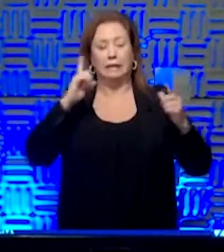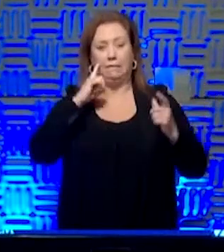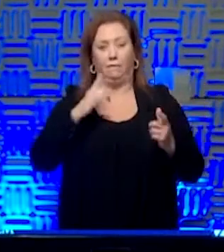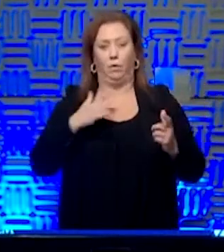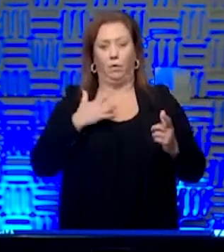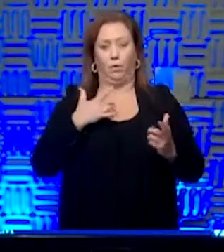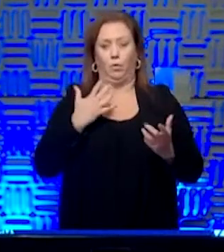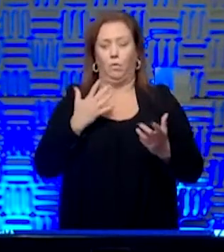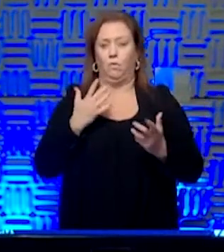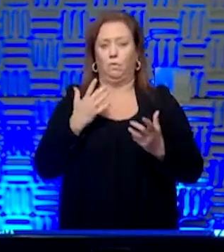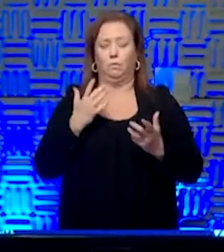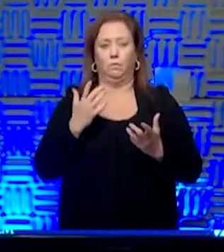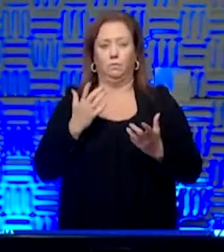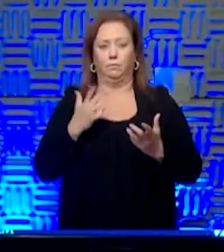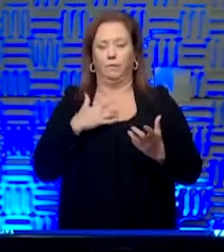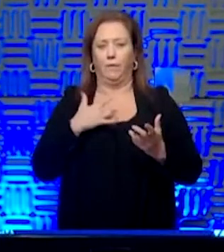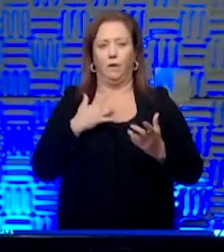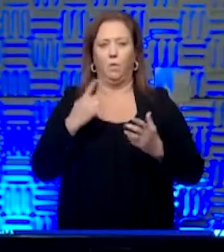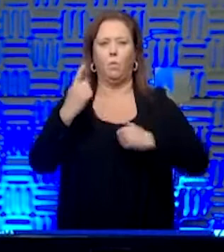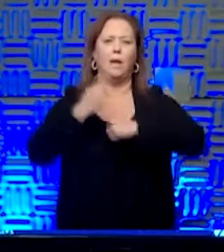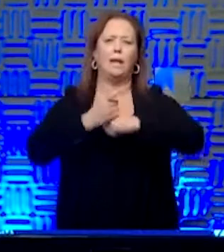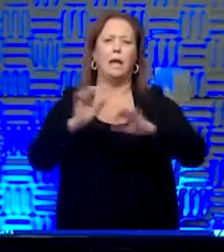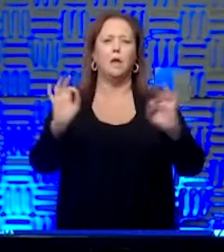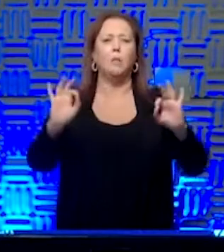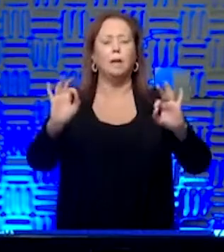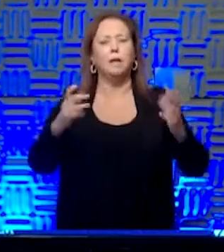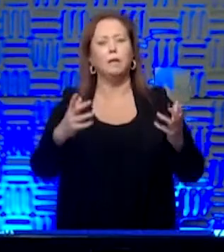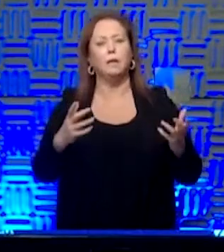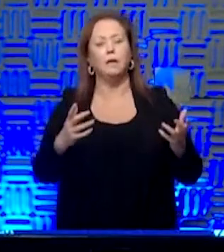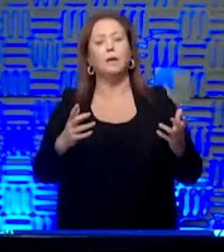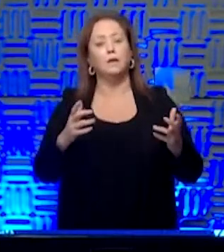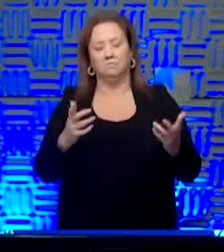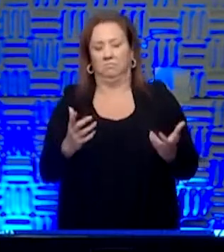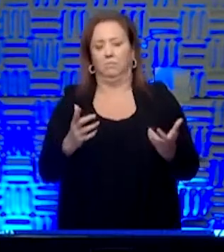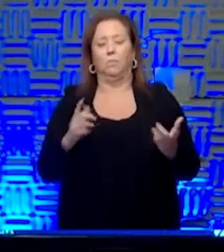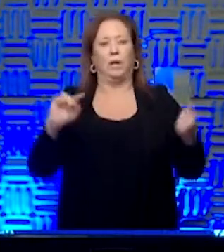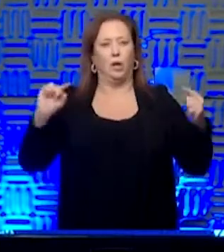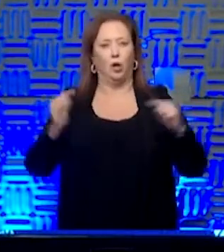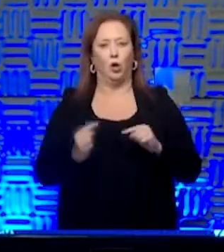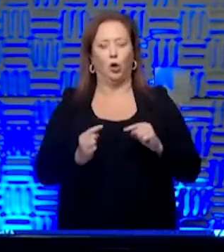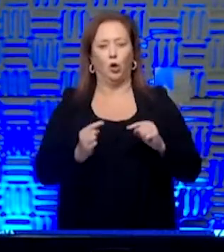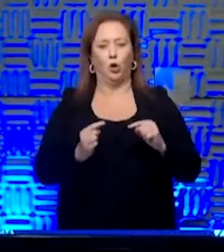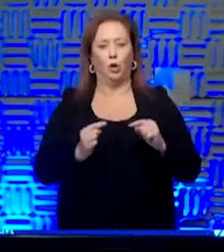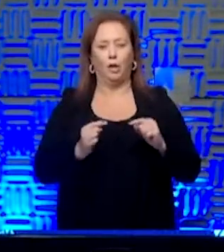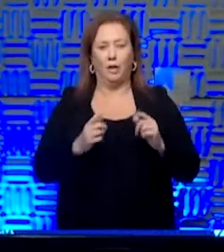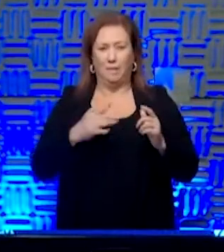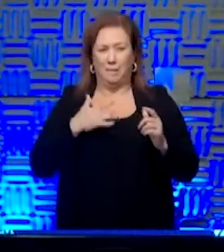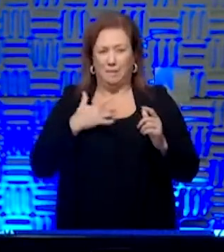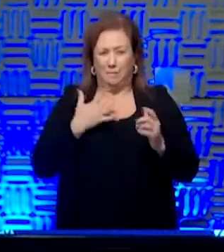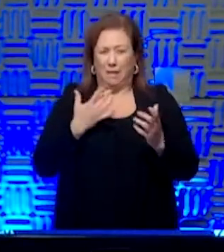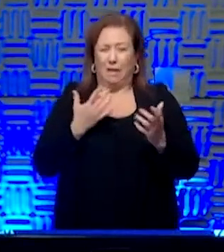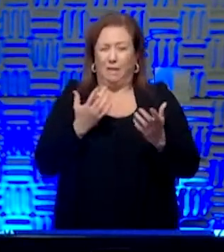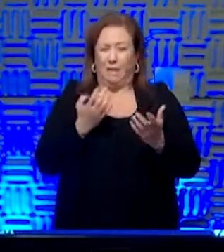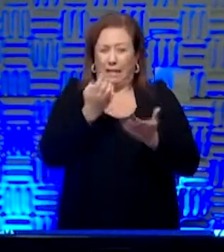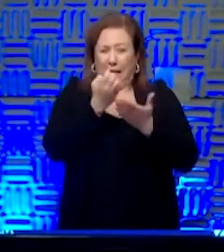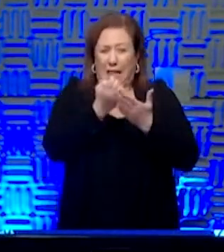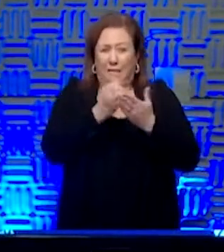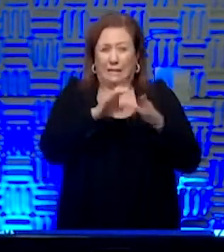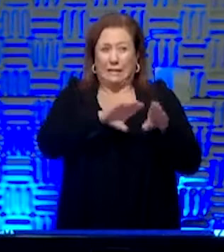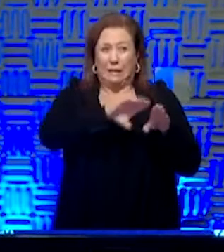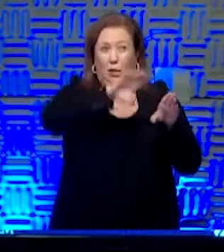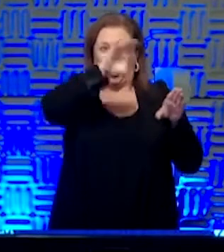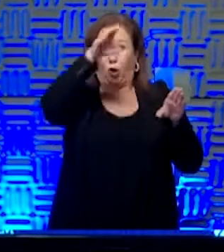even 1 minute of one day, we can really take what right now may be some early evidence that we could be flattening the